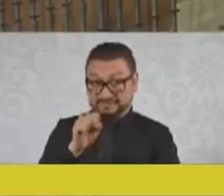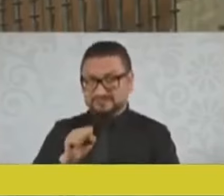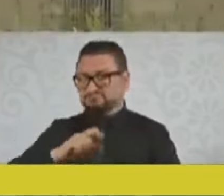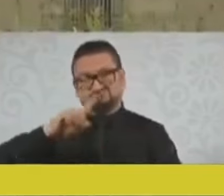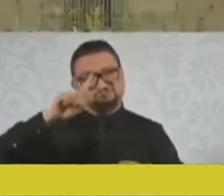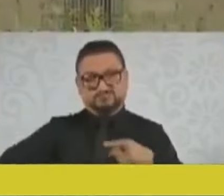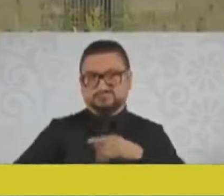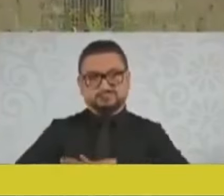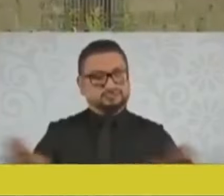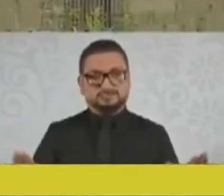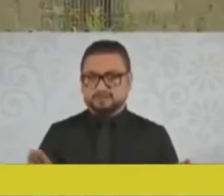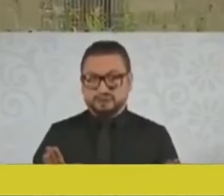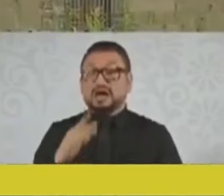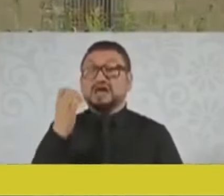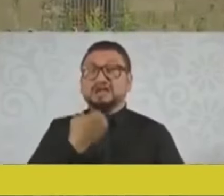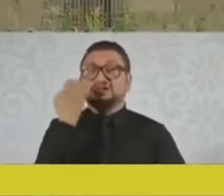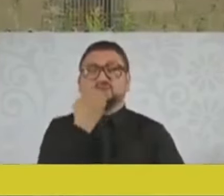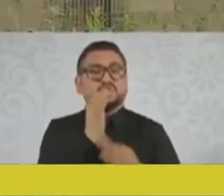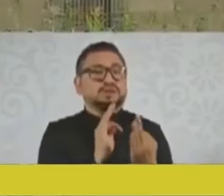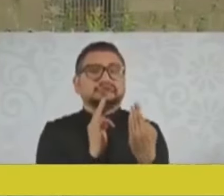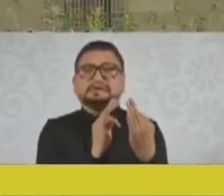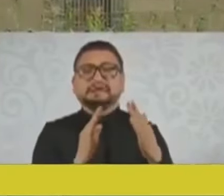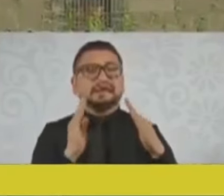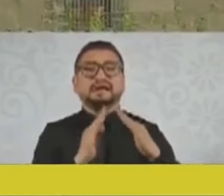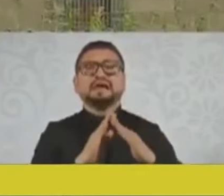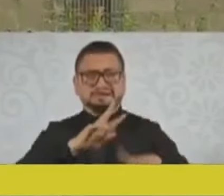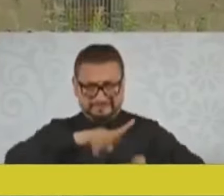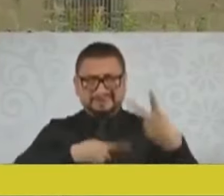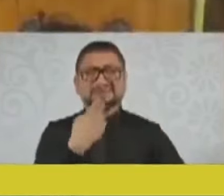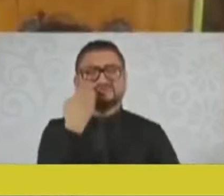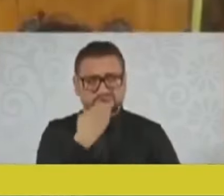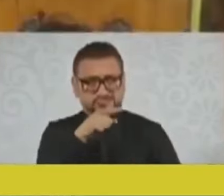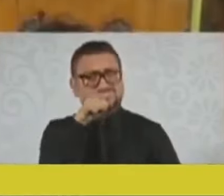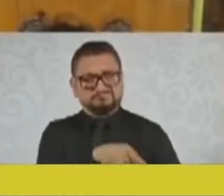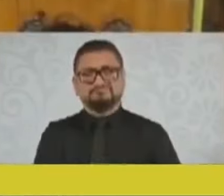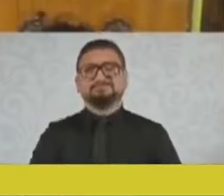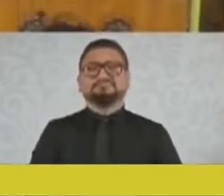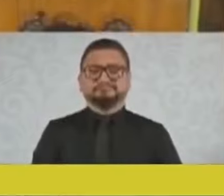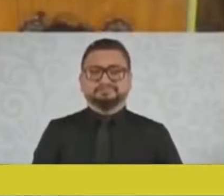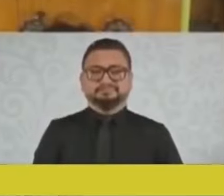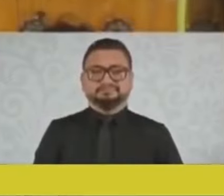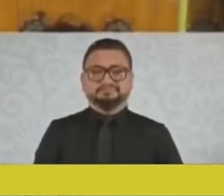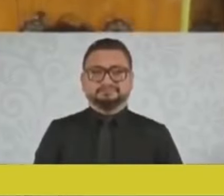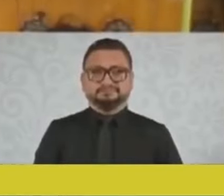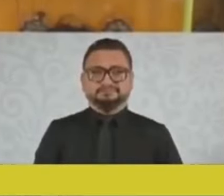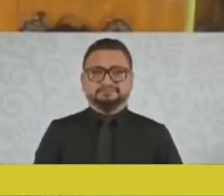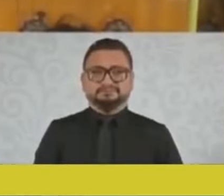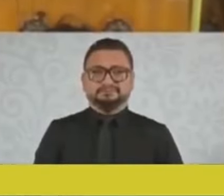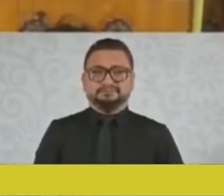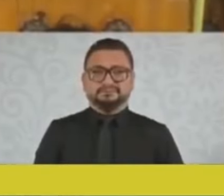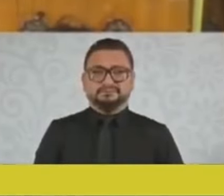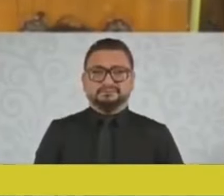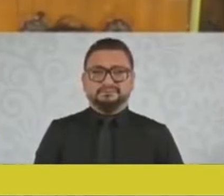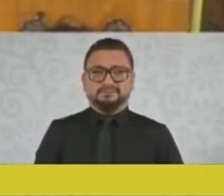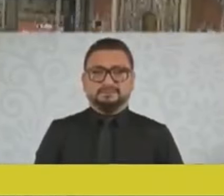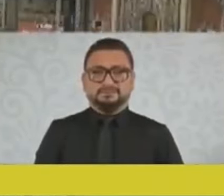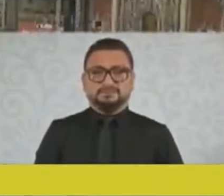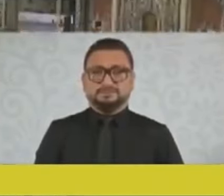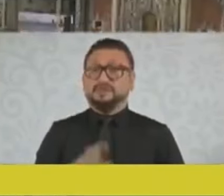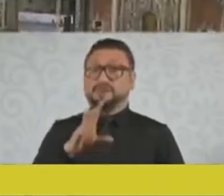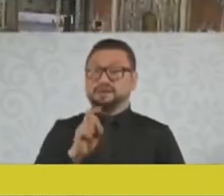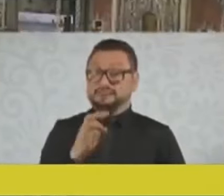the test of COMIPEMS will disappear. It's better if they go to the school that is closest to their